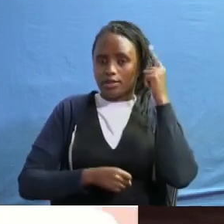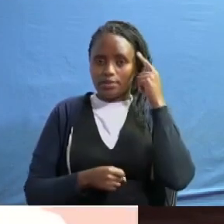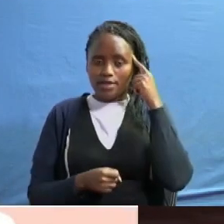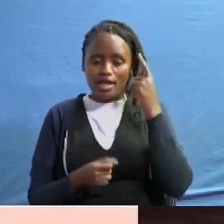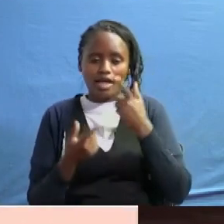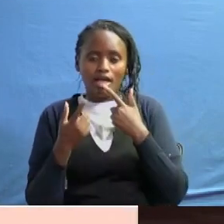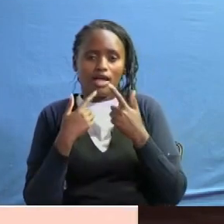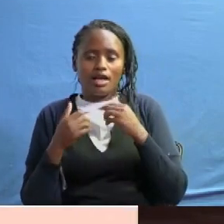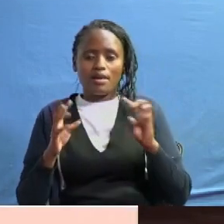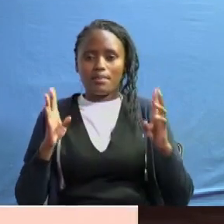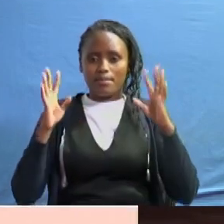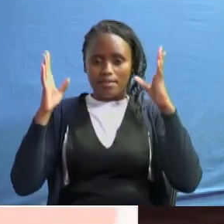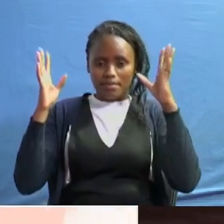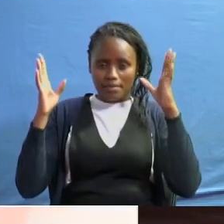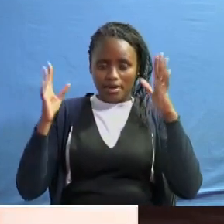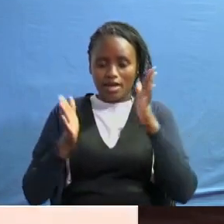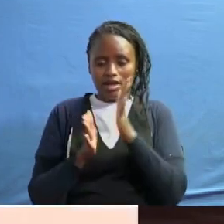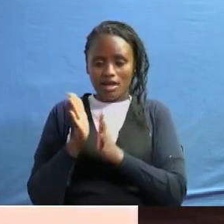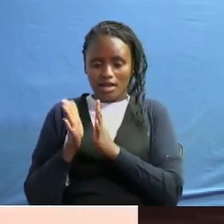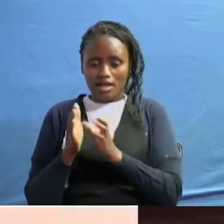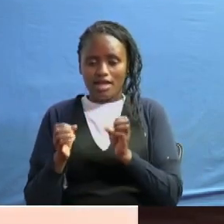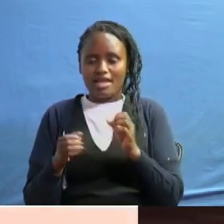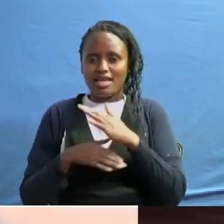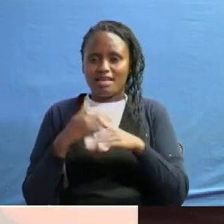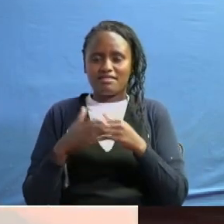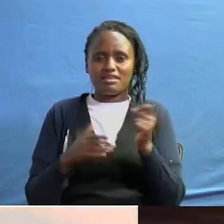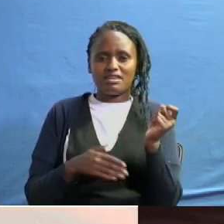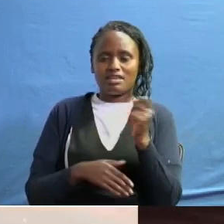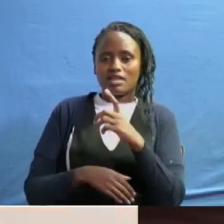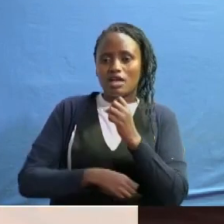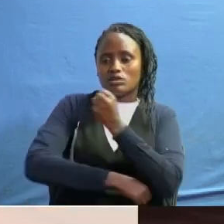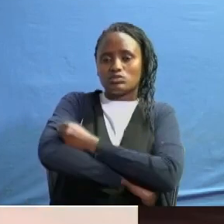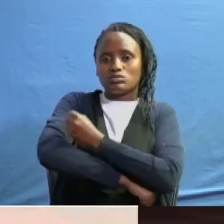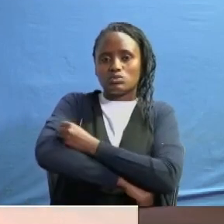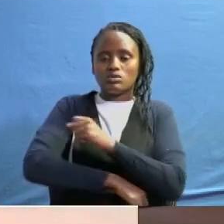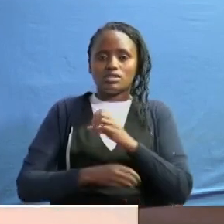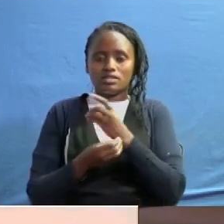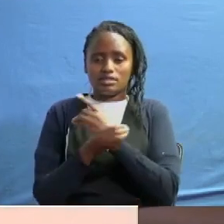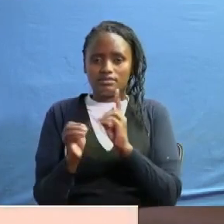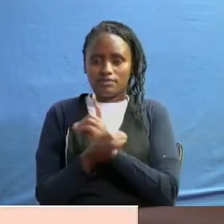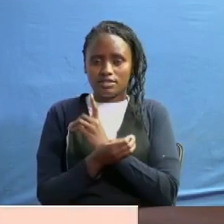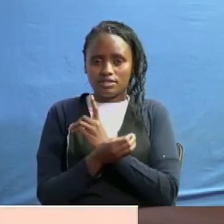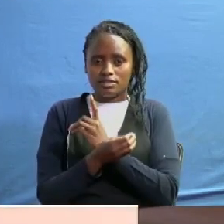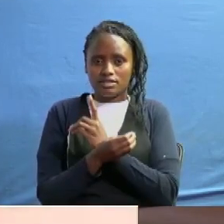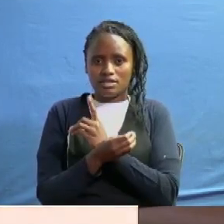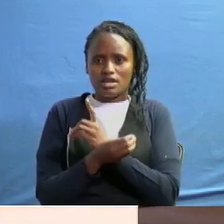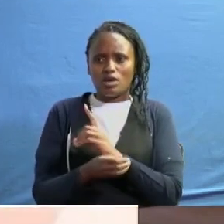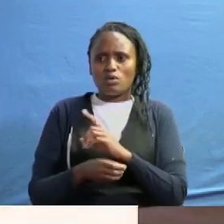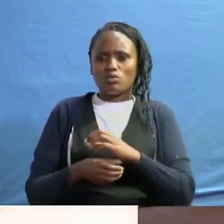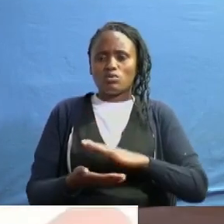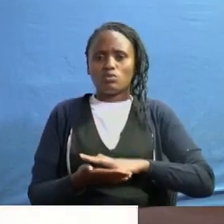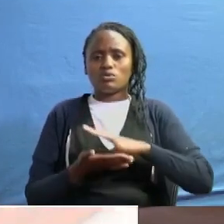kuwa tamasha hizi zitaandaliwa kila mwezi katika shule tofauti, hatua ambayo itachangia kukuza vipaji miongoni